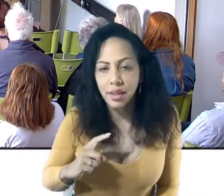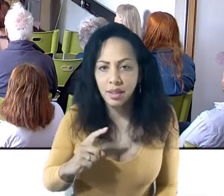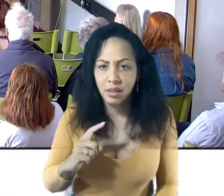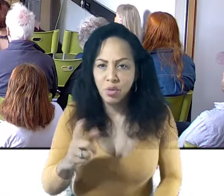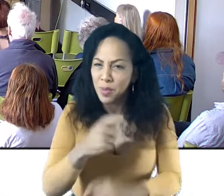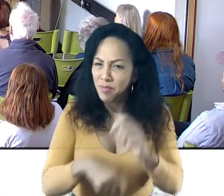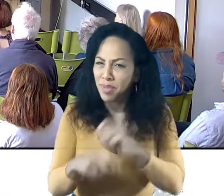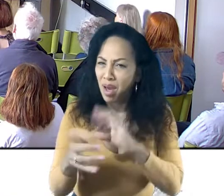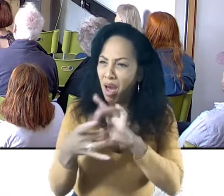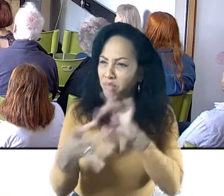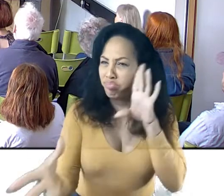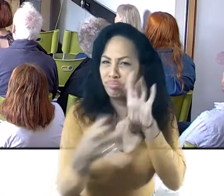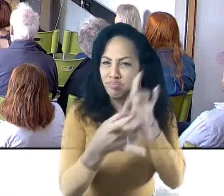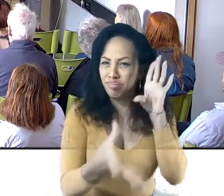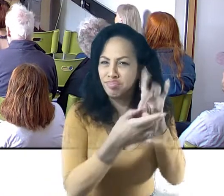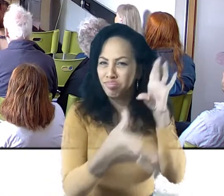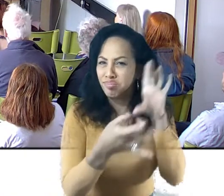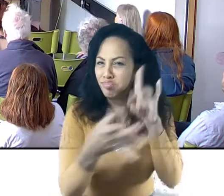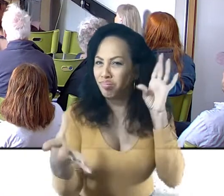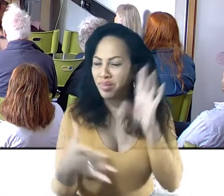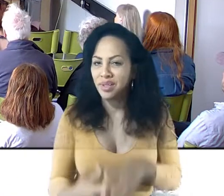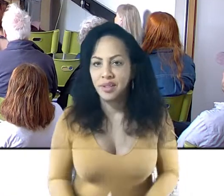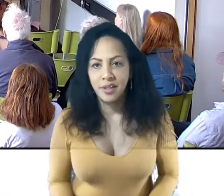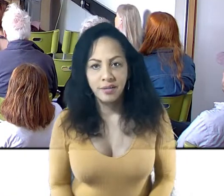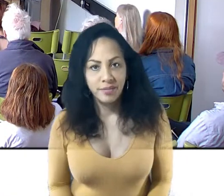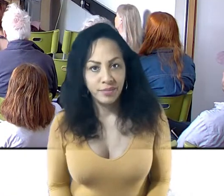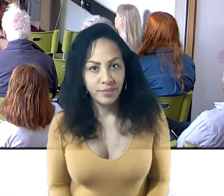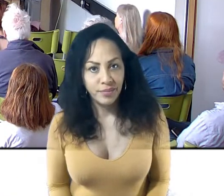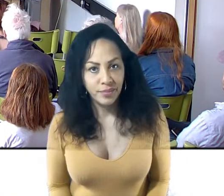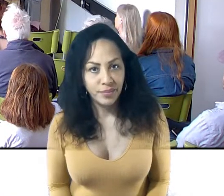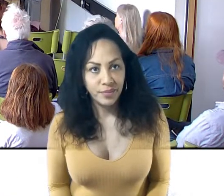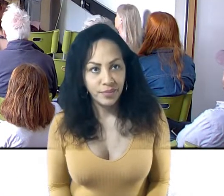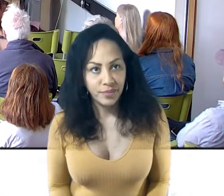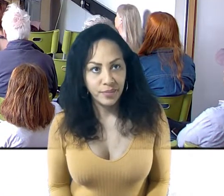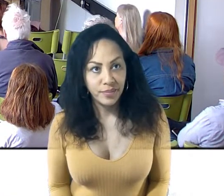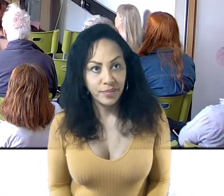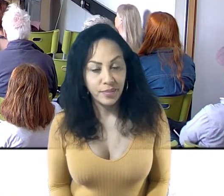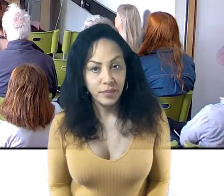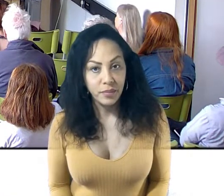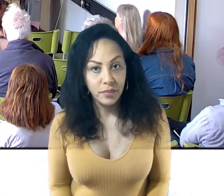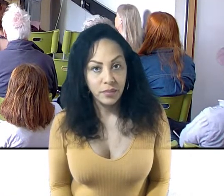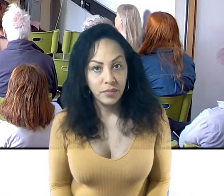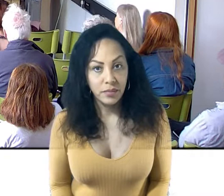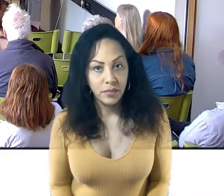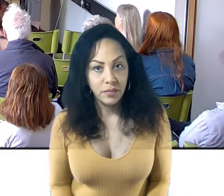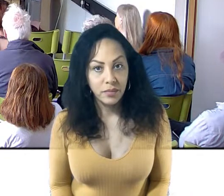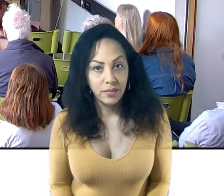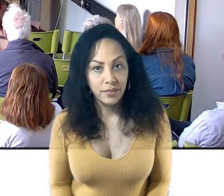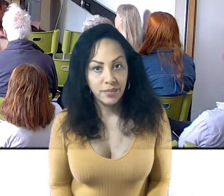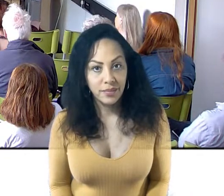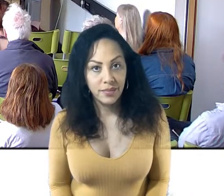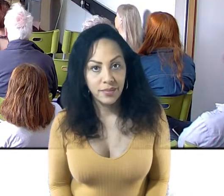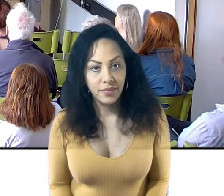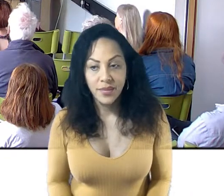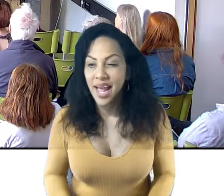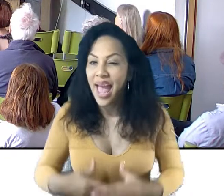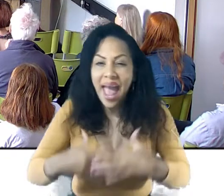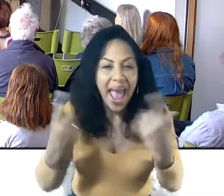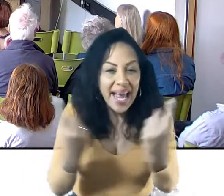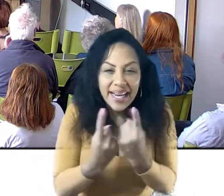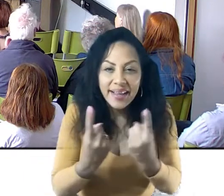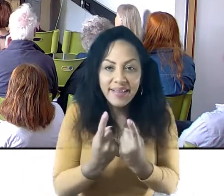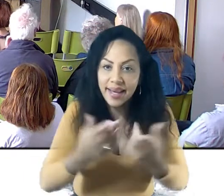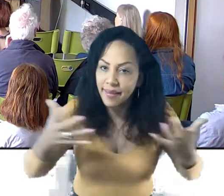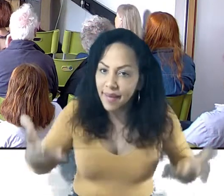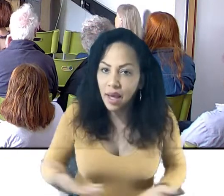fact, so I think any processes that encourage relationship, it doesn't necessarily need to be with people, it would just be with place.